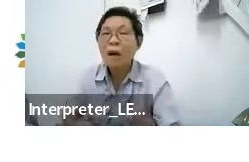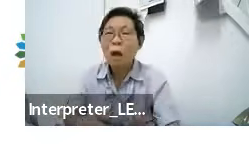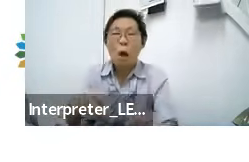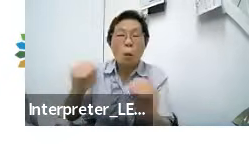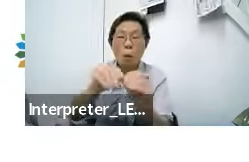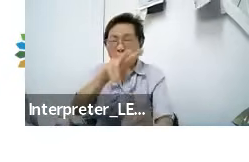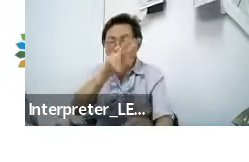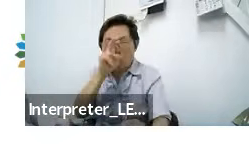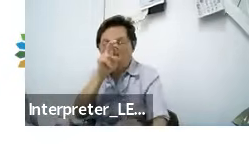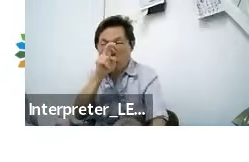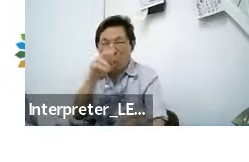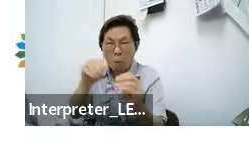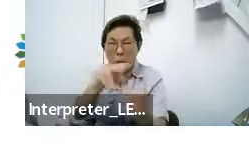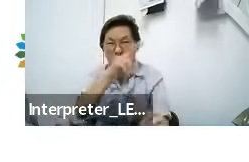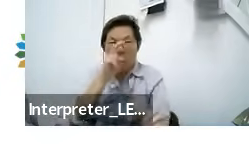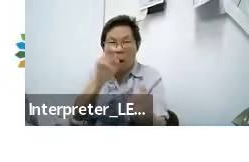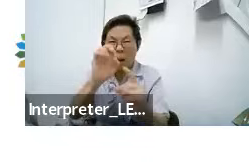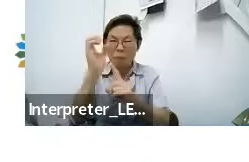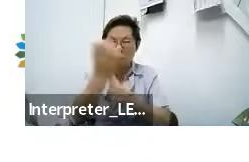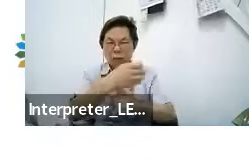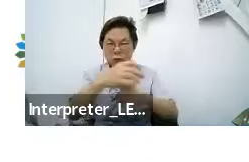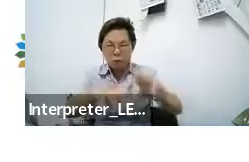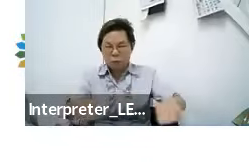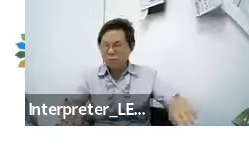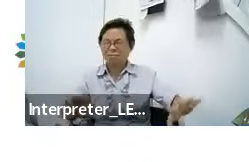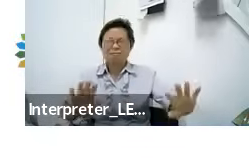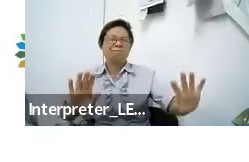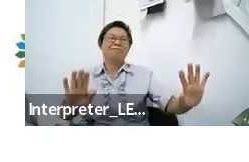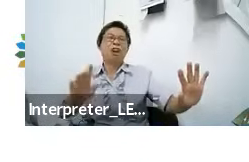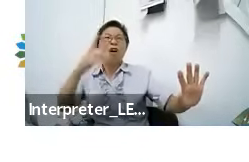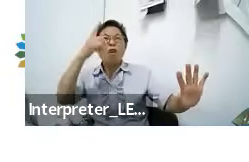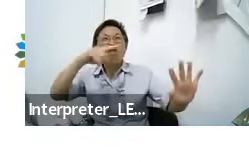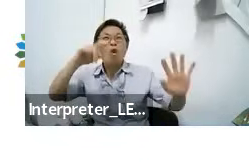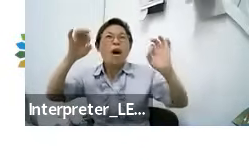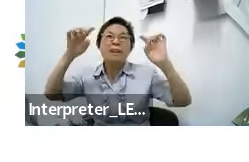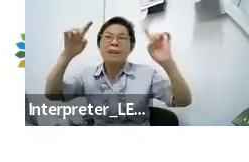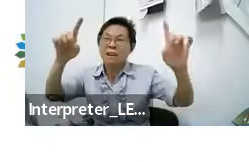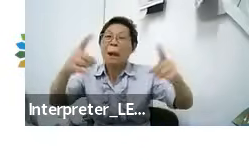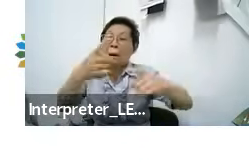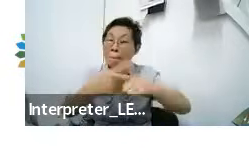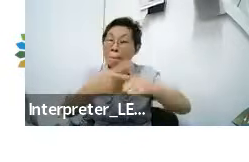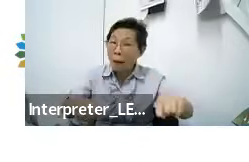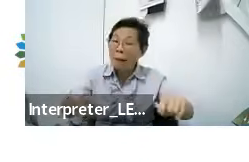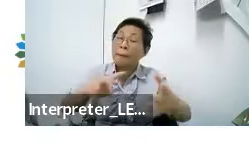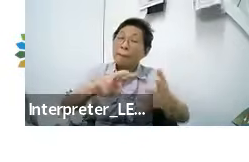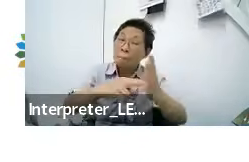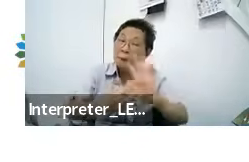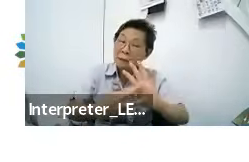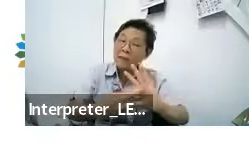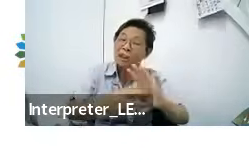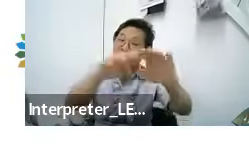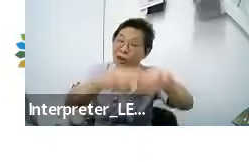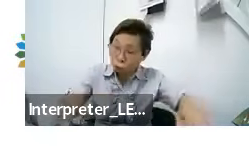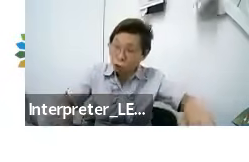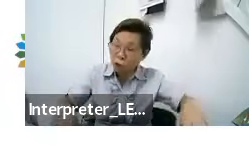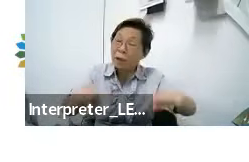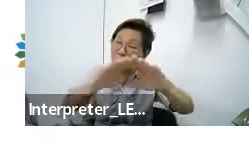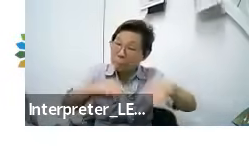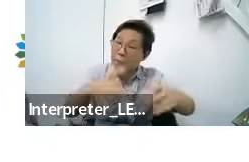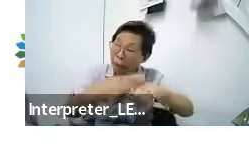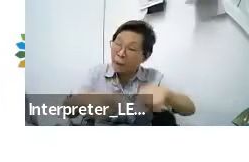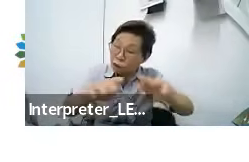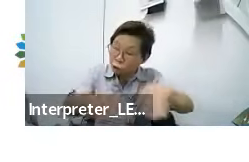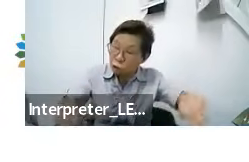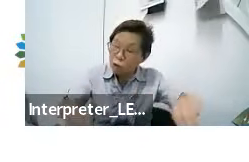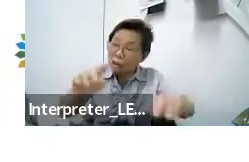restrictive environment may be their choice for their education, but it doesn't mean that they are not included in